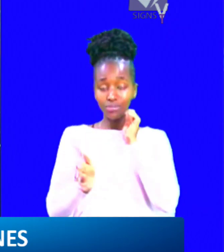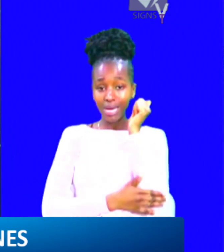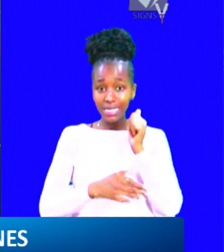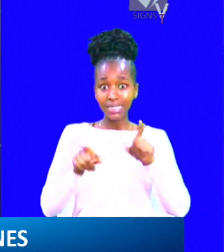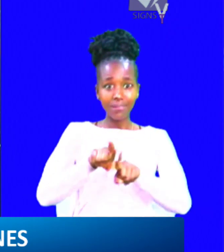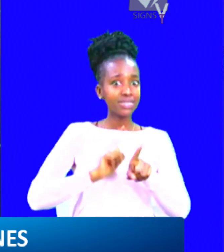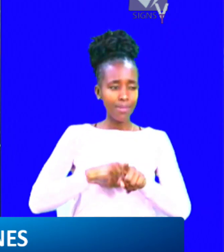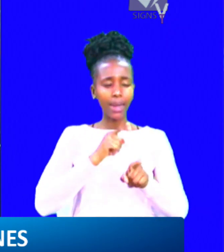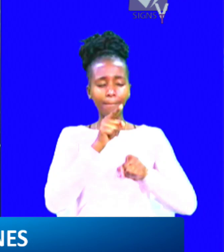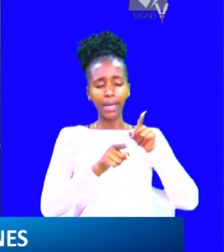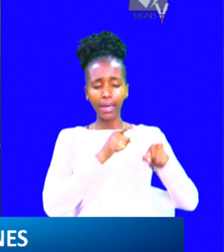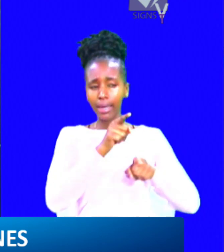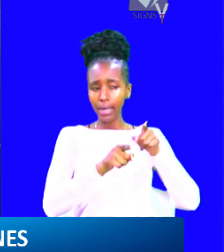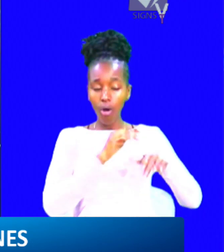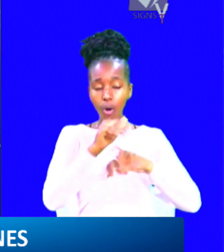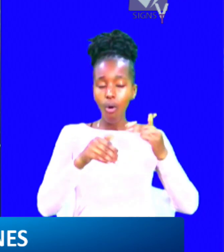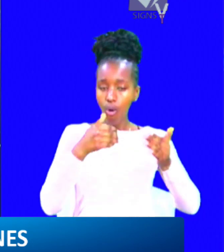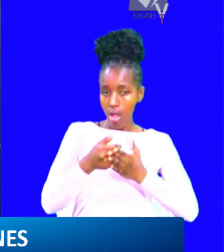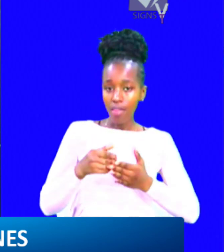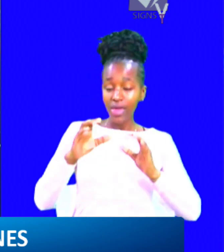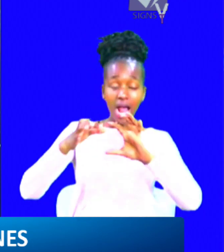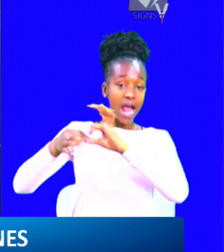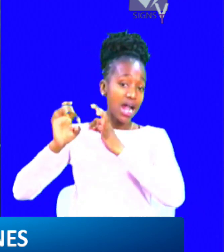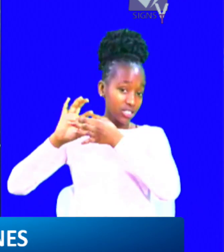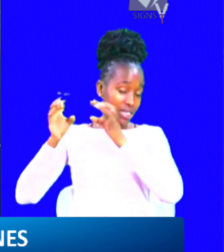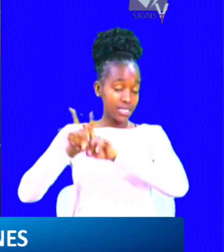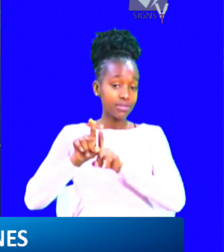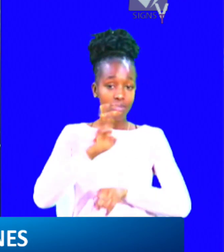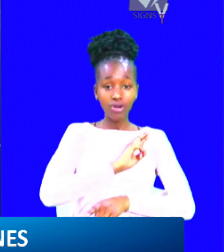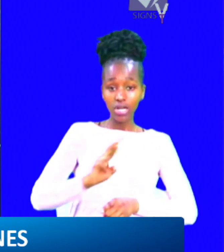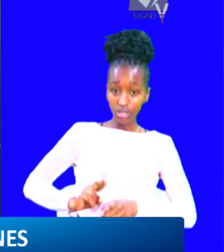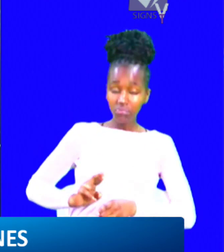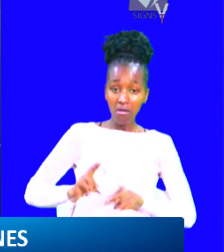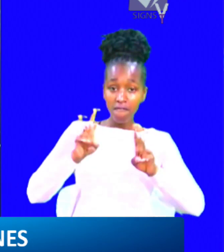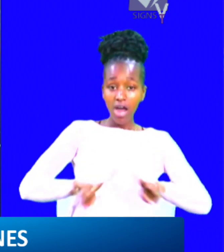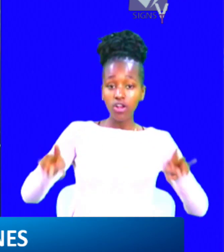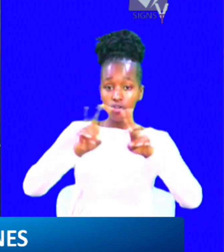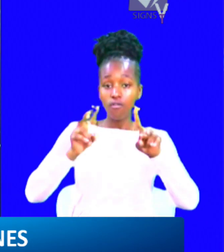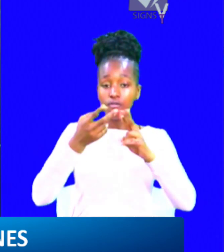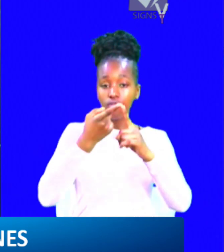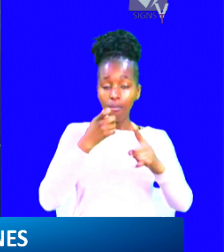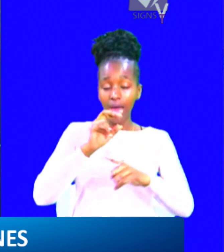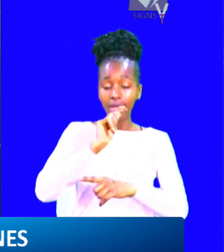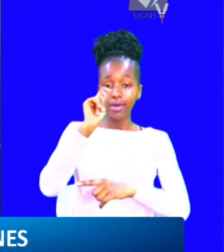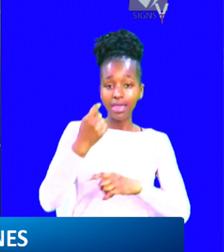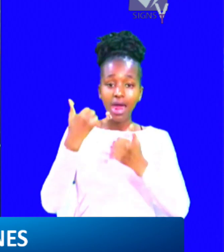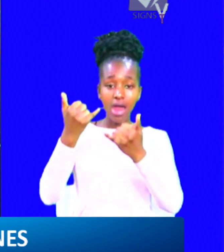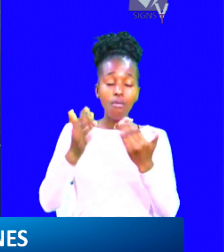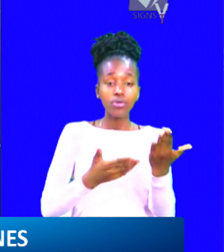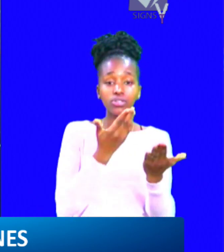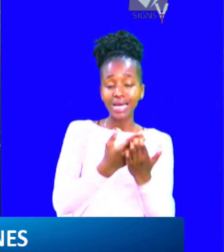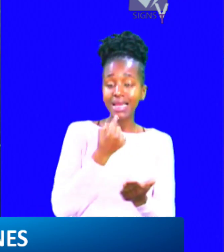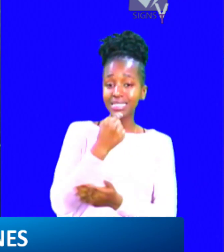the cultural and religious views of Kenya, Wetangula said on Tuesday. Now, the petitioner based